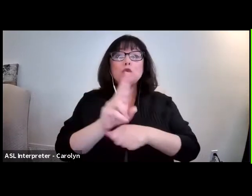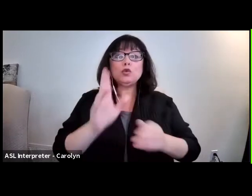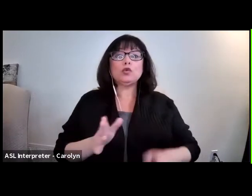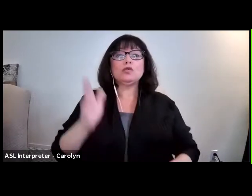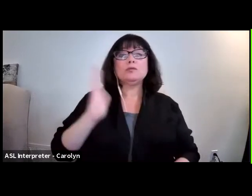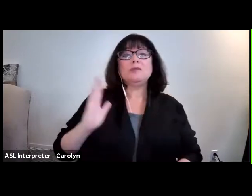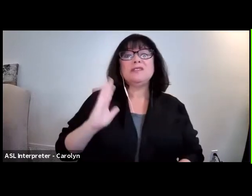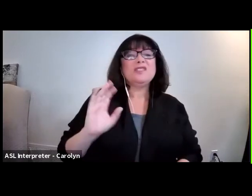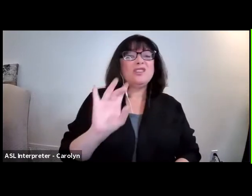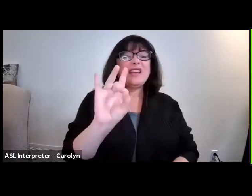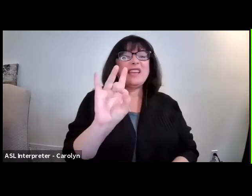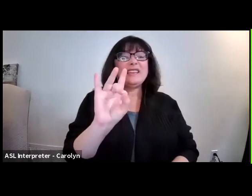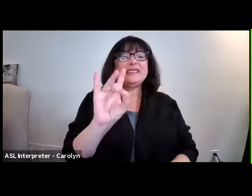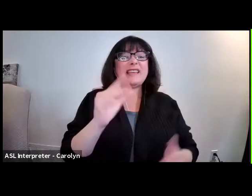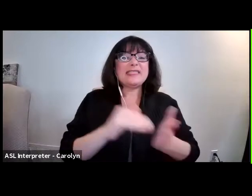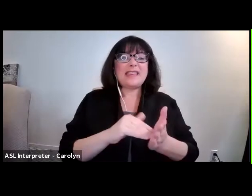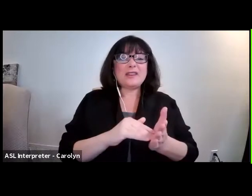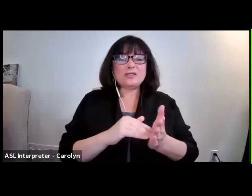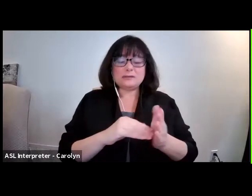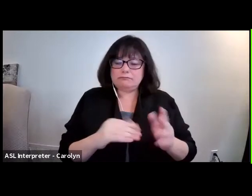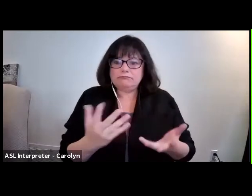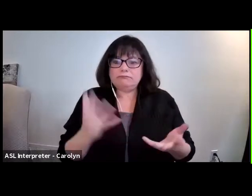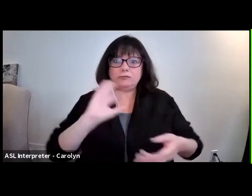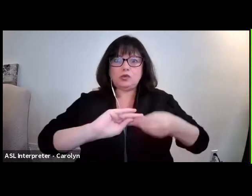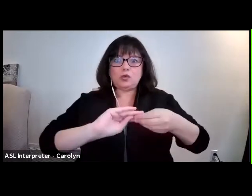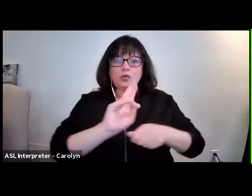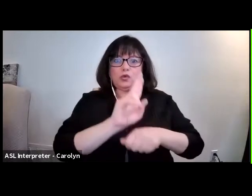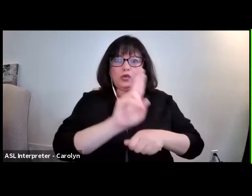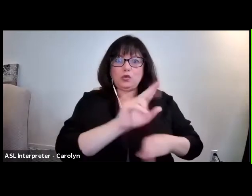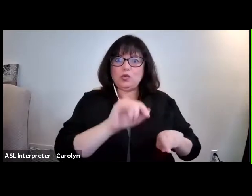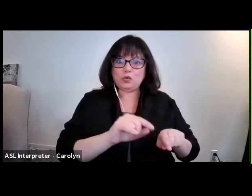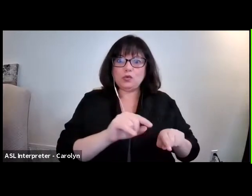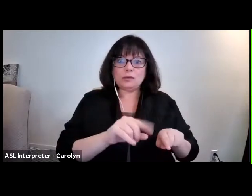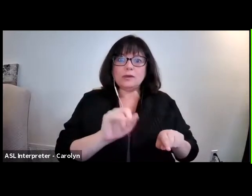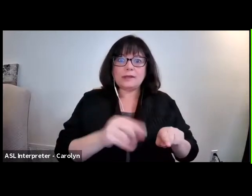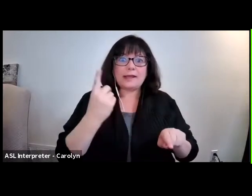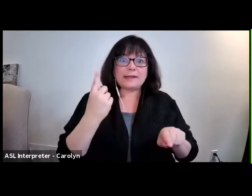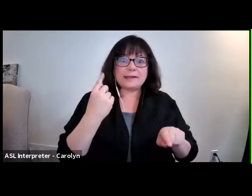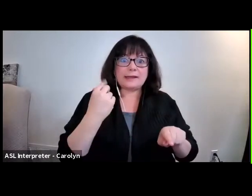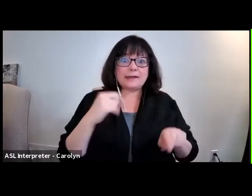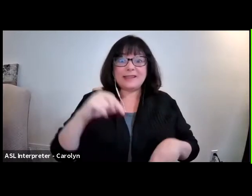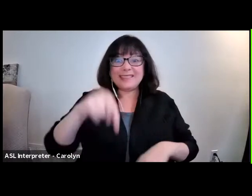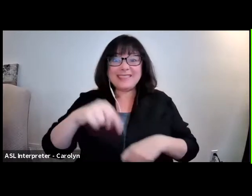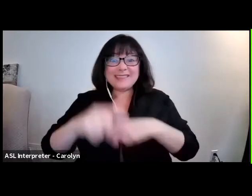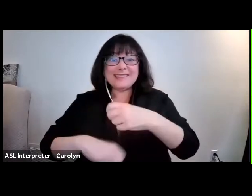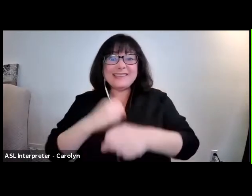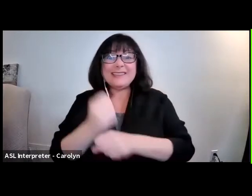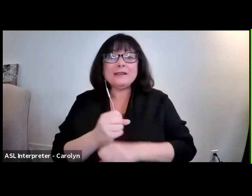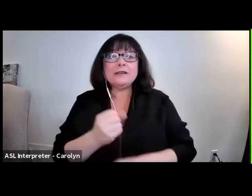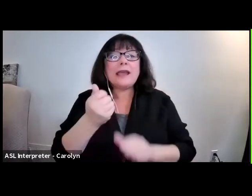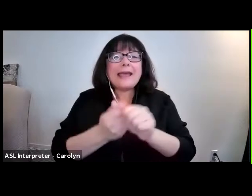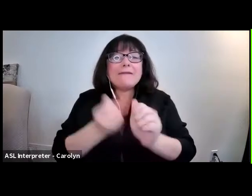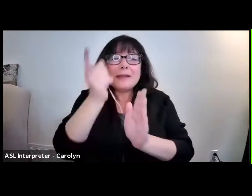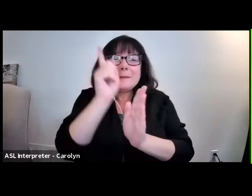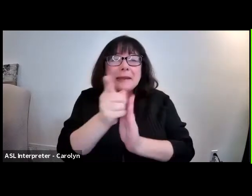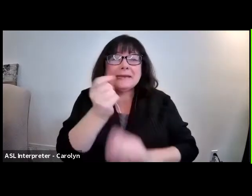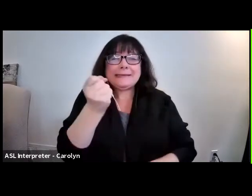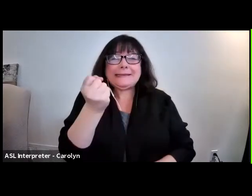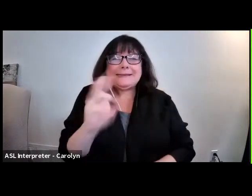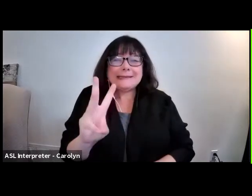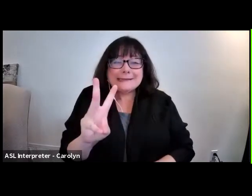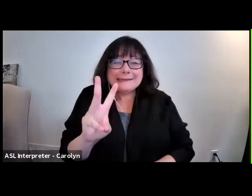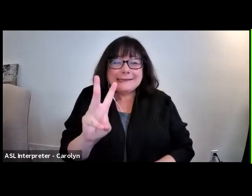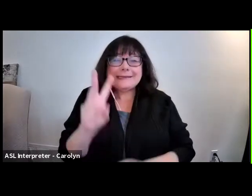8,000 users last year to 16,000 users per minute this year. But once